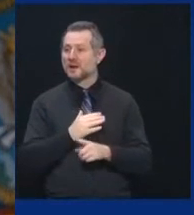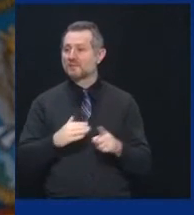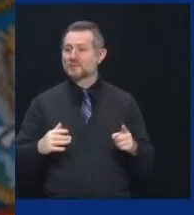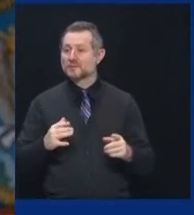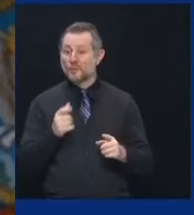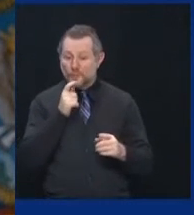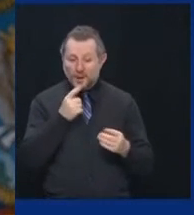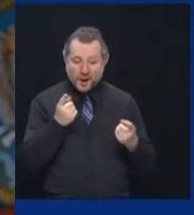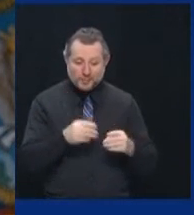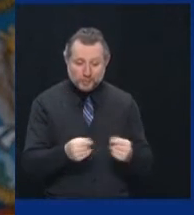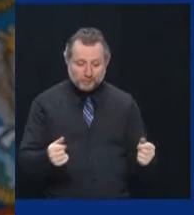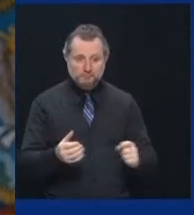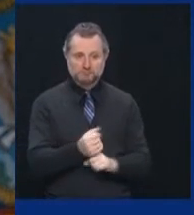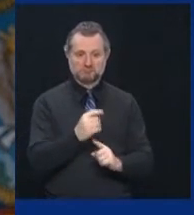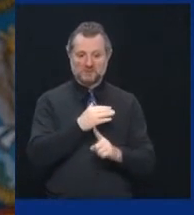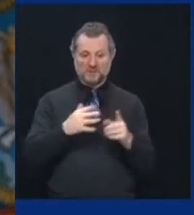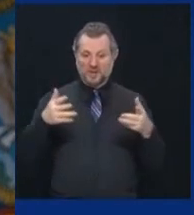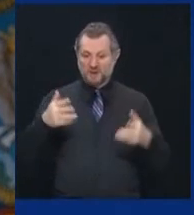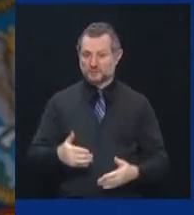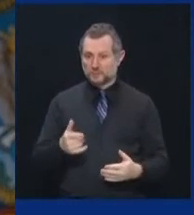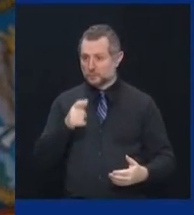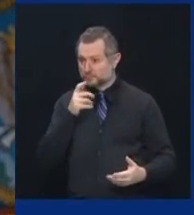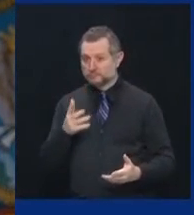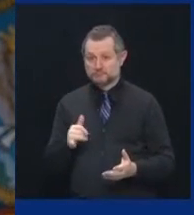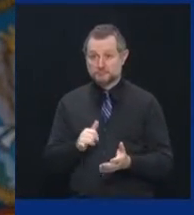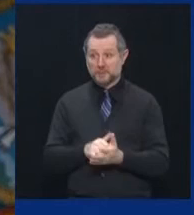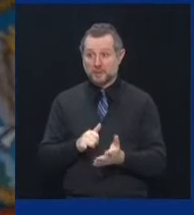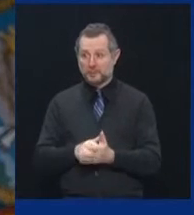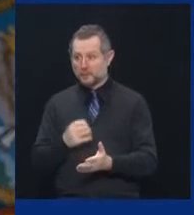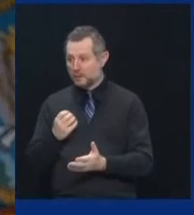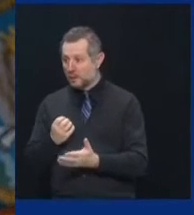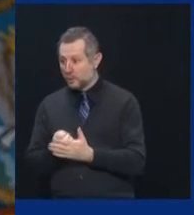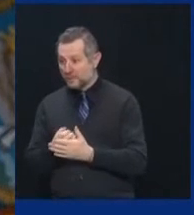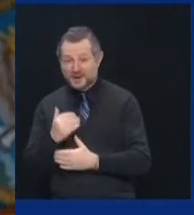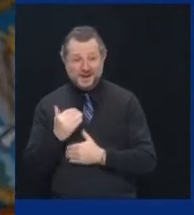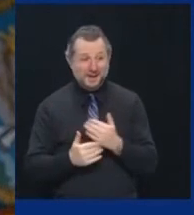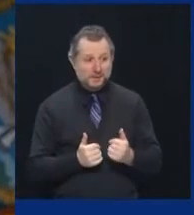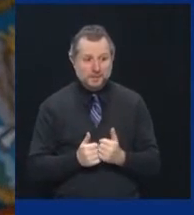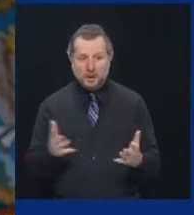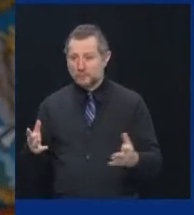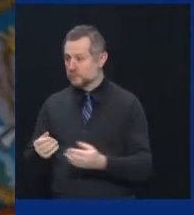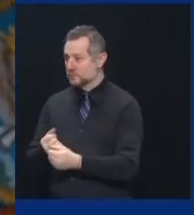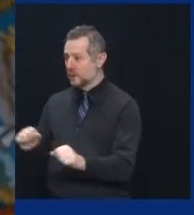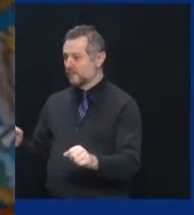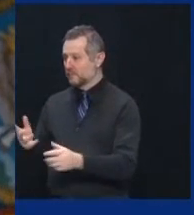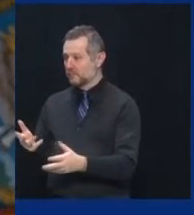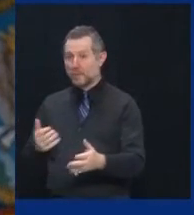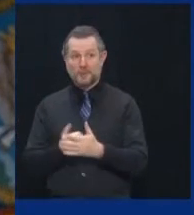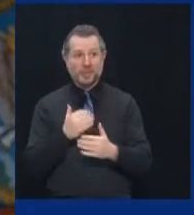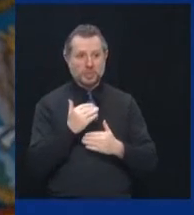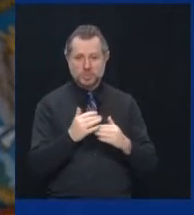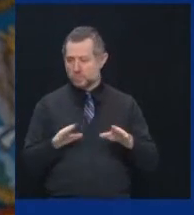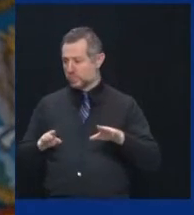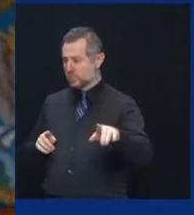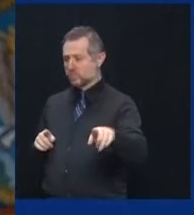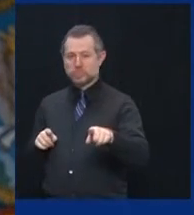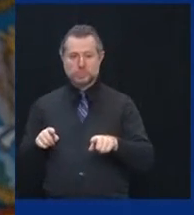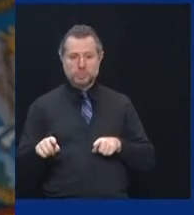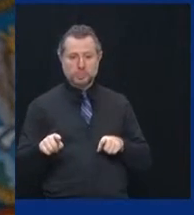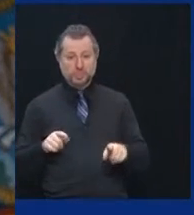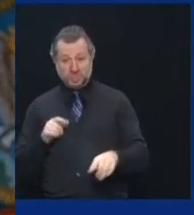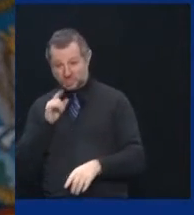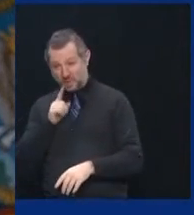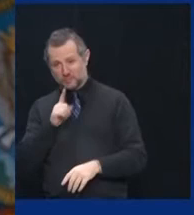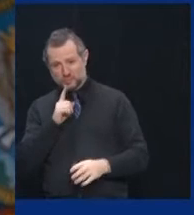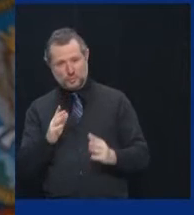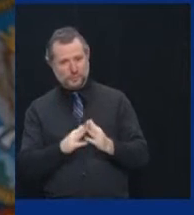no economic revival without effective public safety. This is especially true for our cities. If